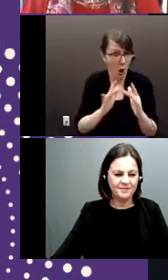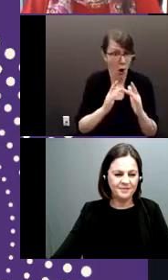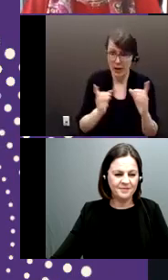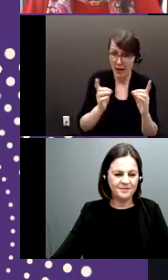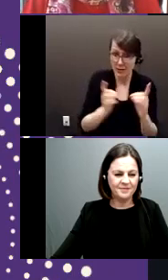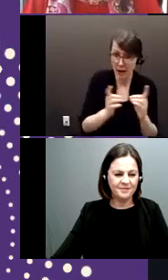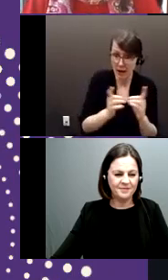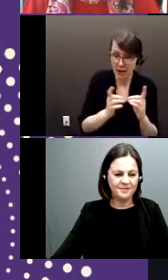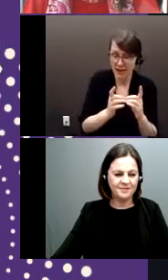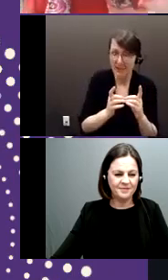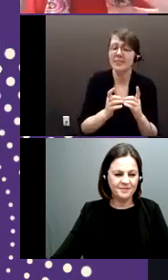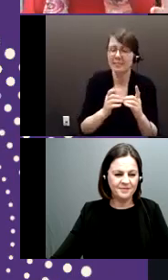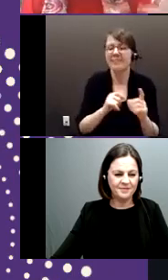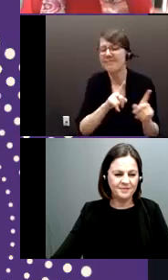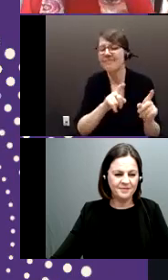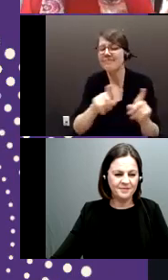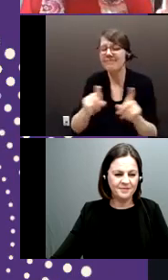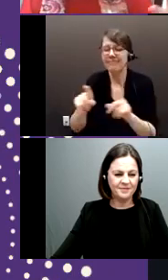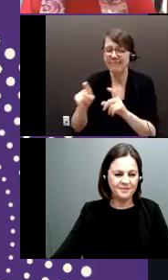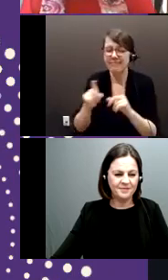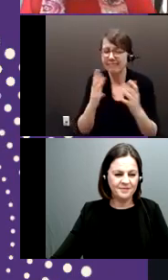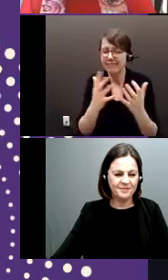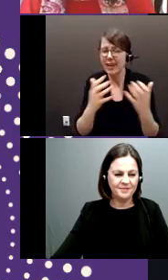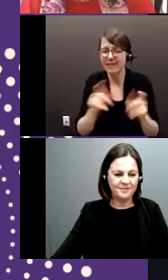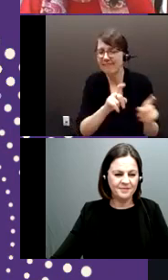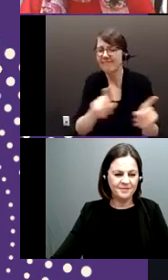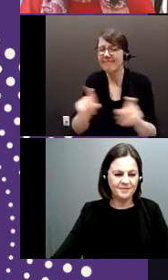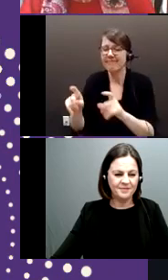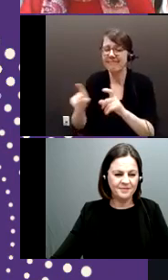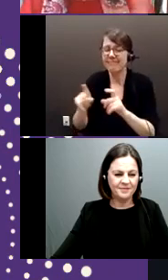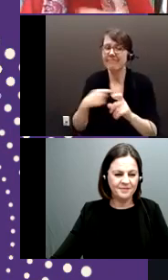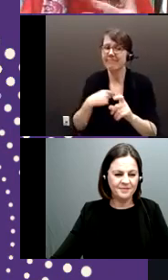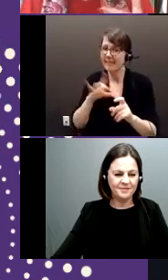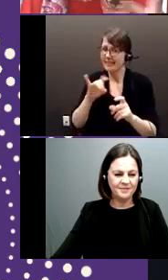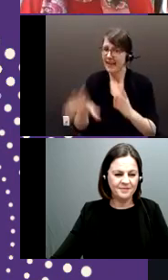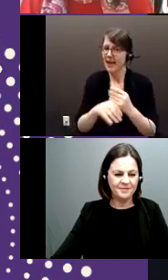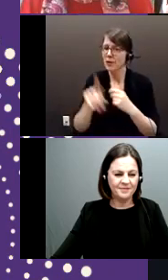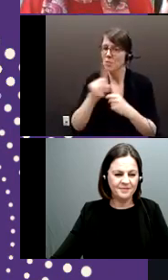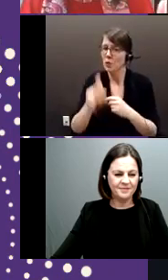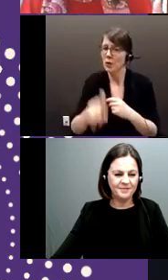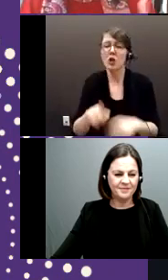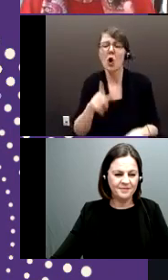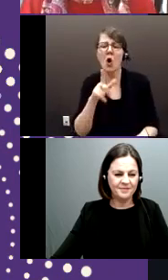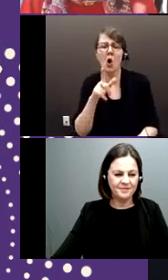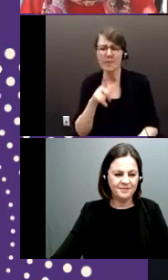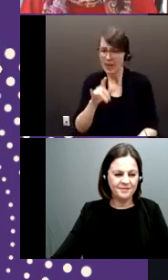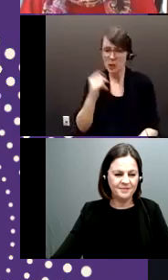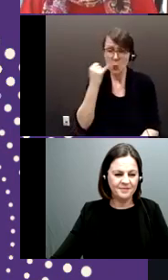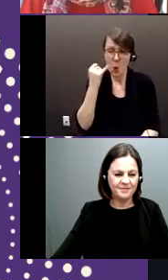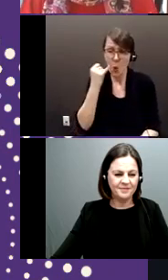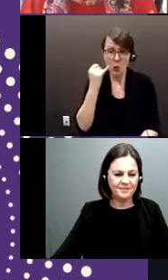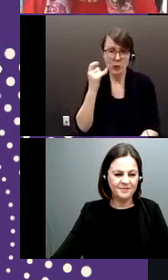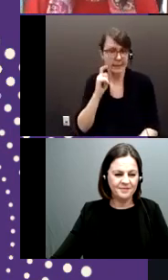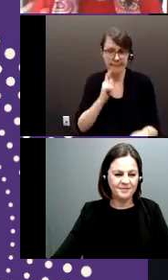you talk about sex with? If you wanted to talk about a sexual relationship or a sexual issue, who are you going to talk